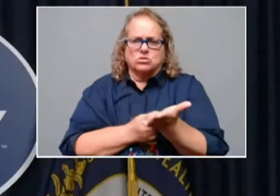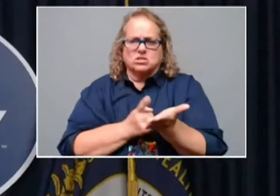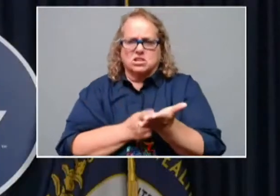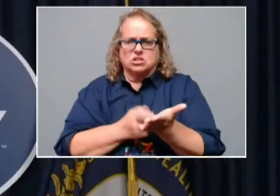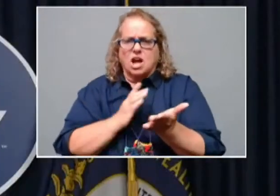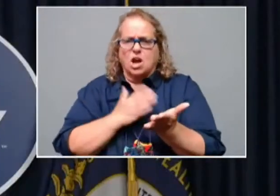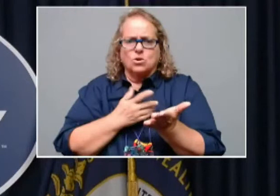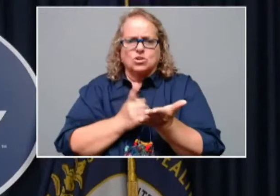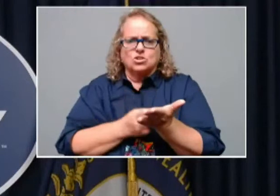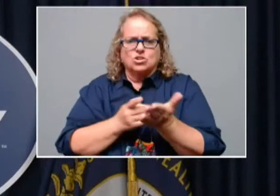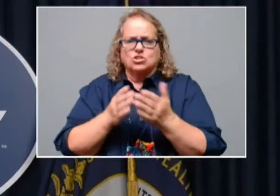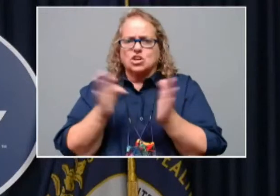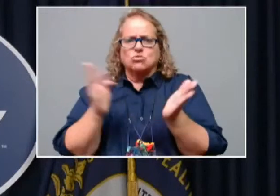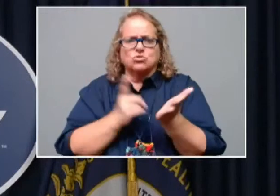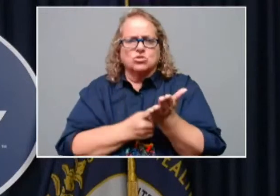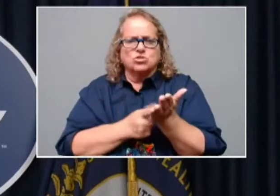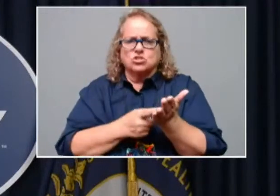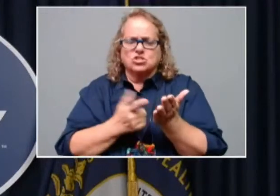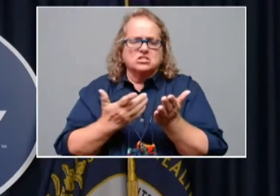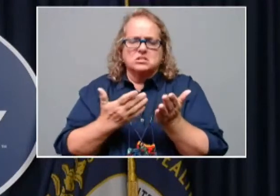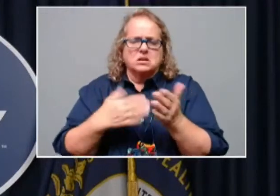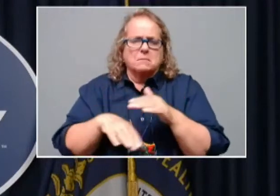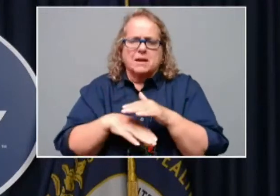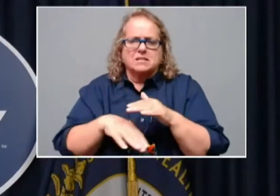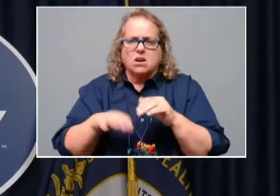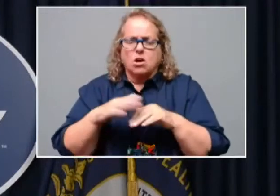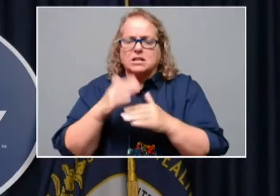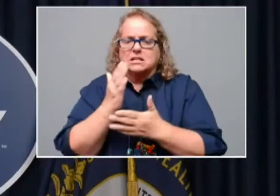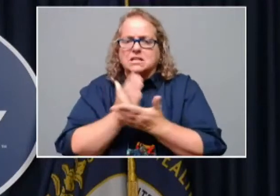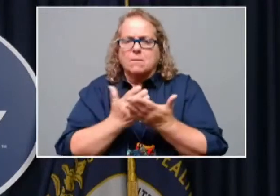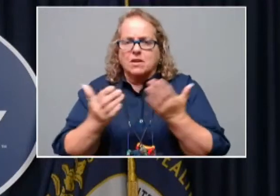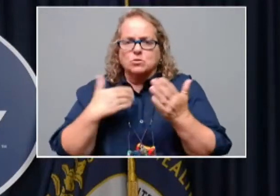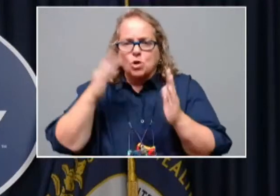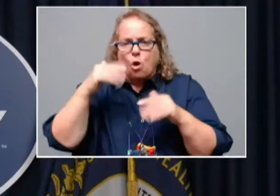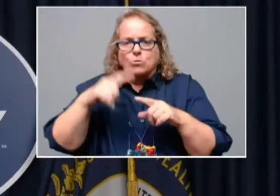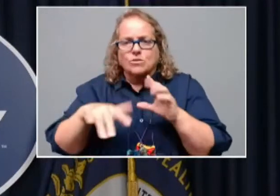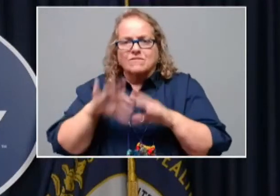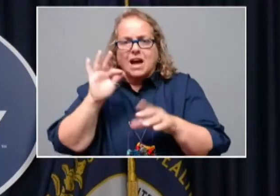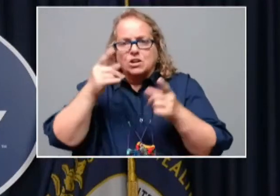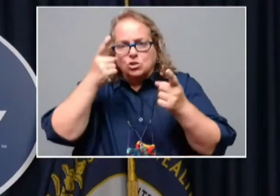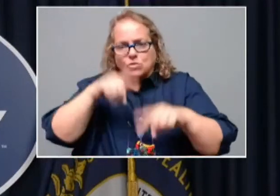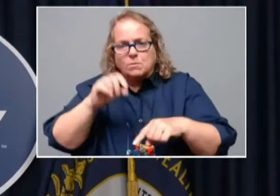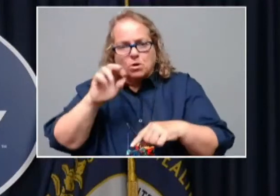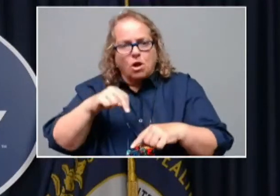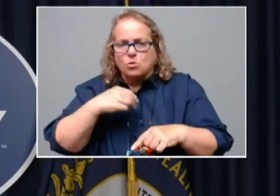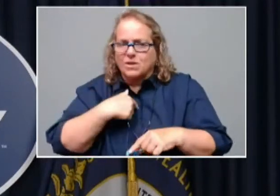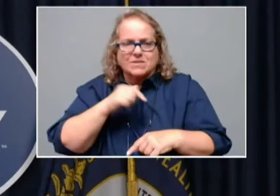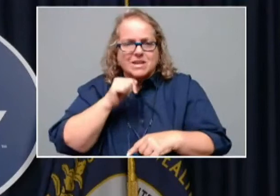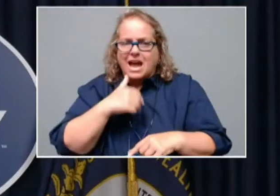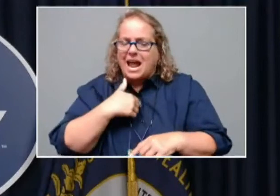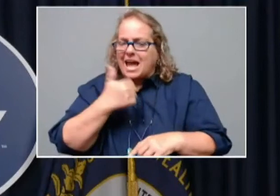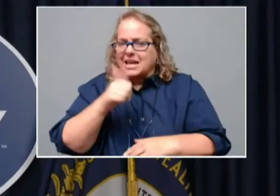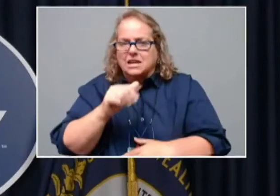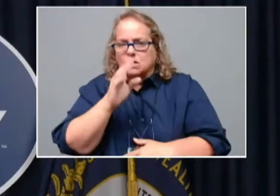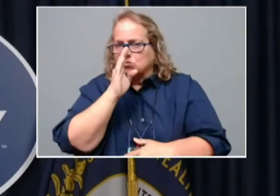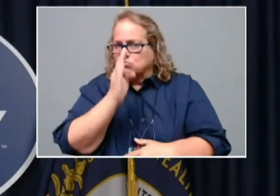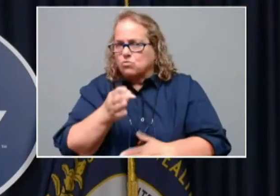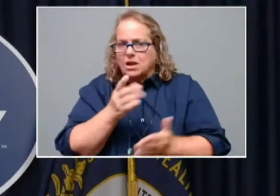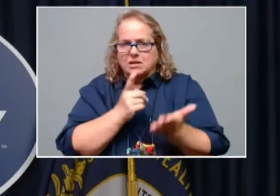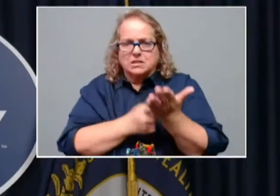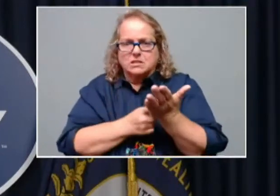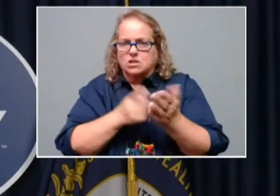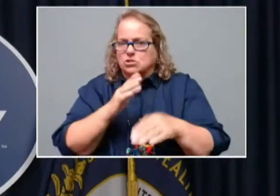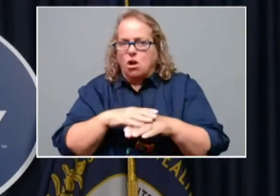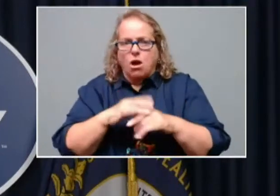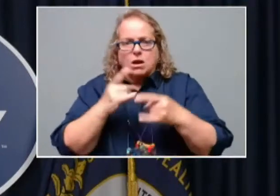on some stuff we'd hope to find agreement on. So we have not had a direct discussion of mask mandates. I